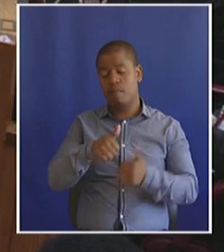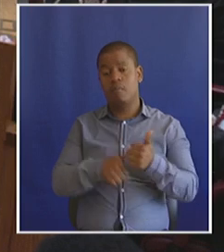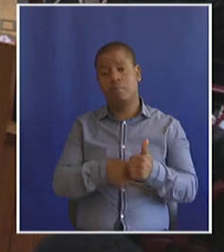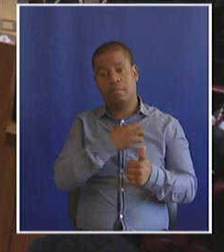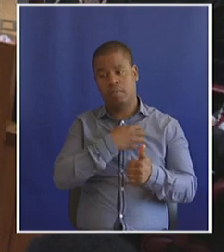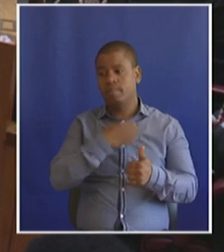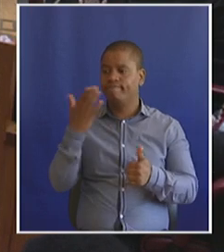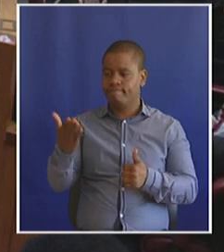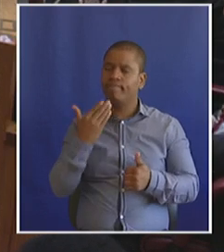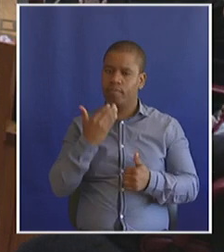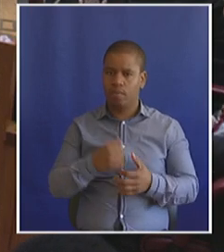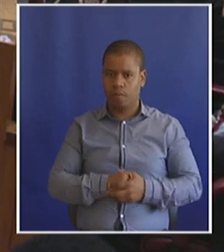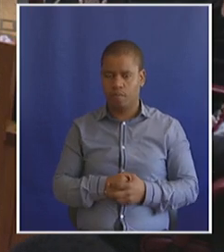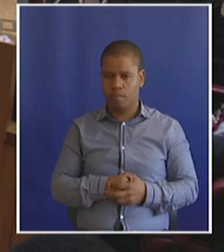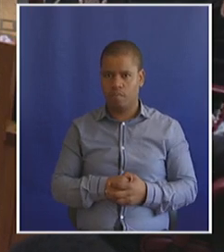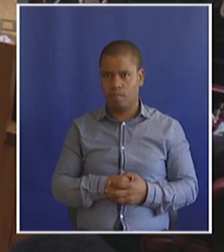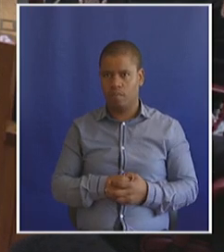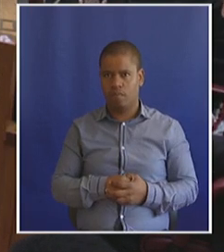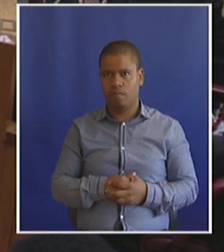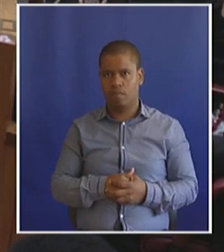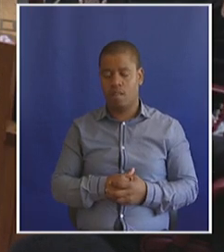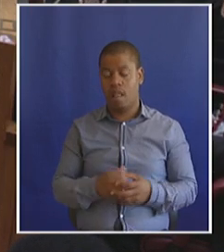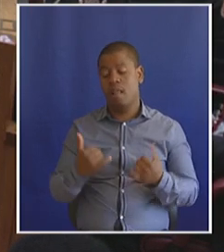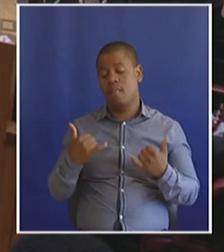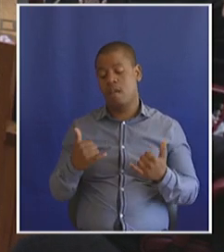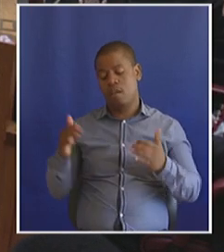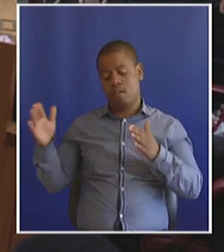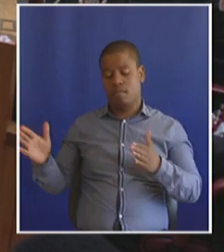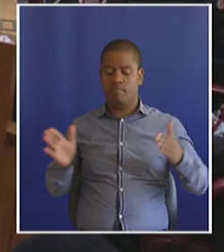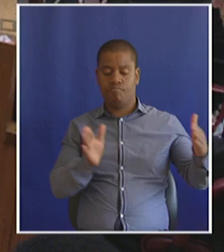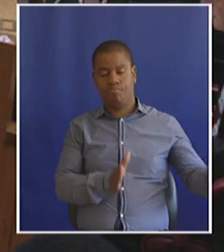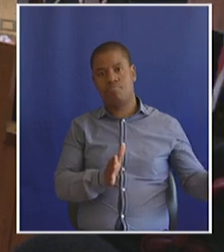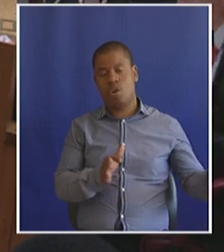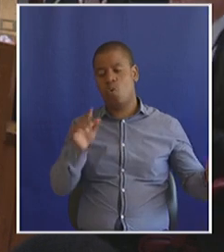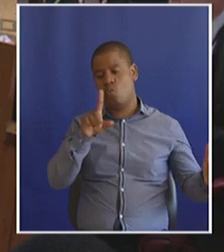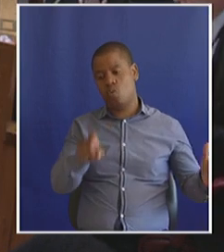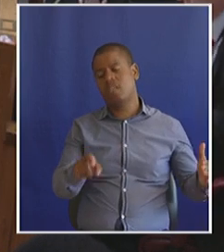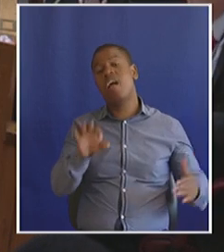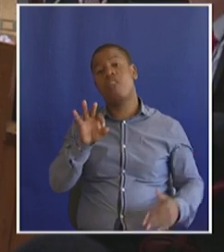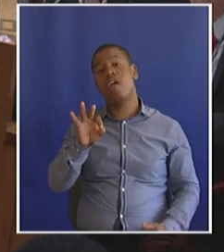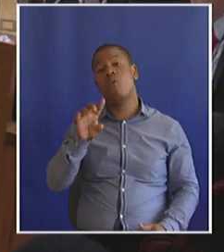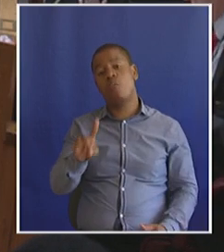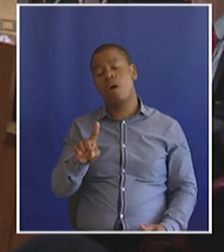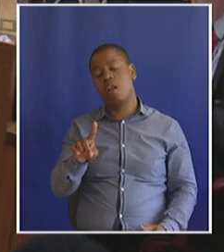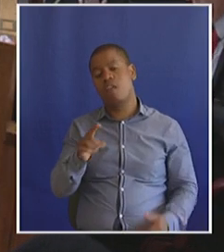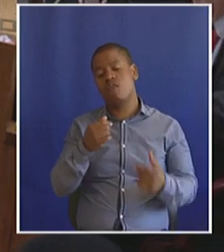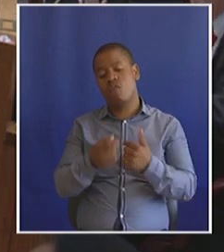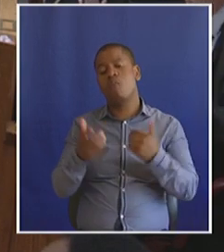Minister. We are now proceeding to question 3.1 asked by the Honorable